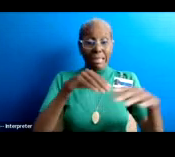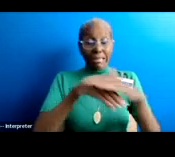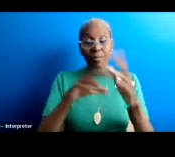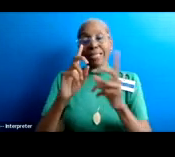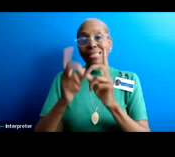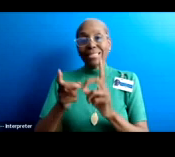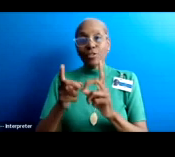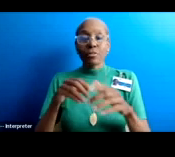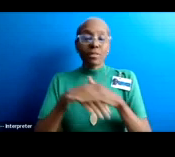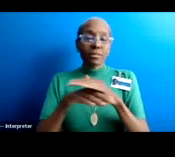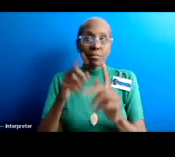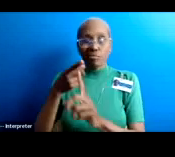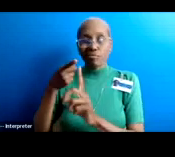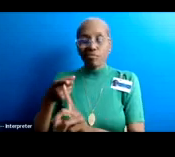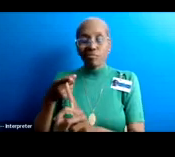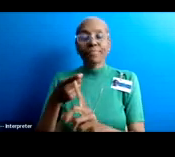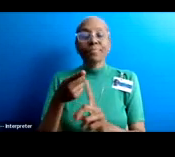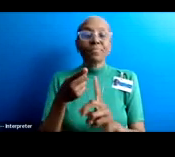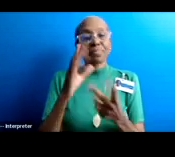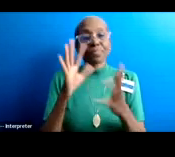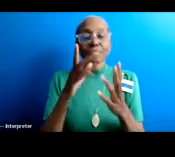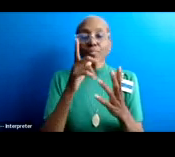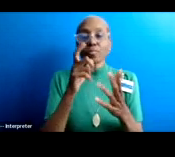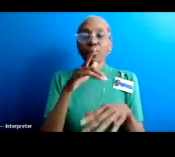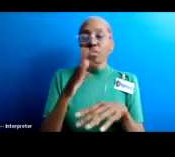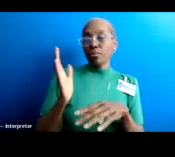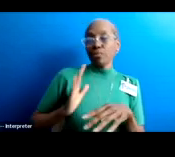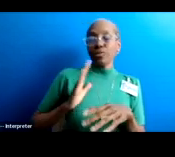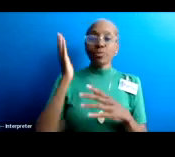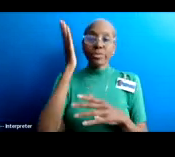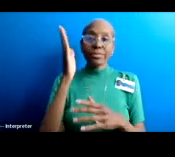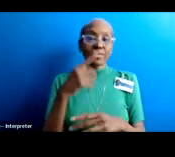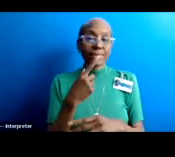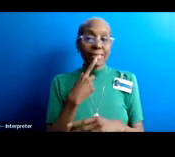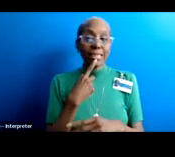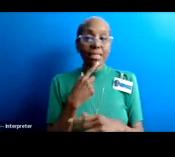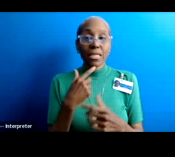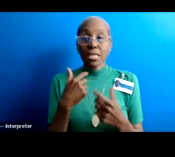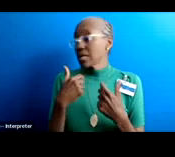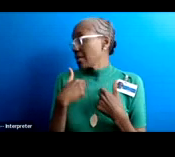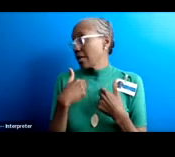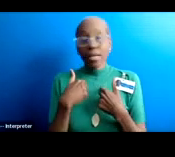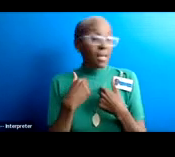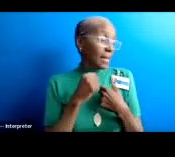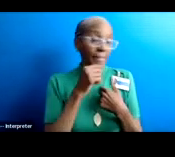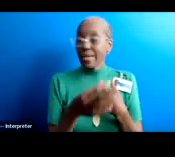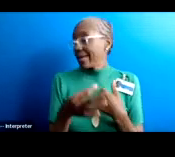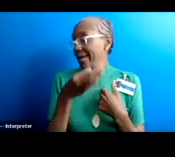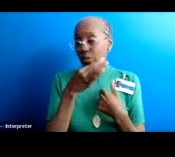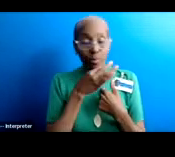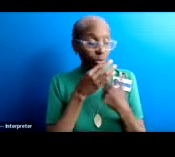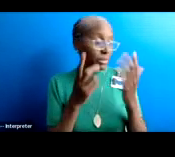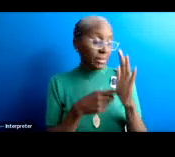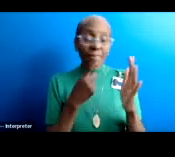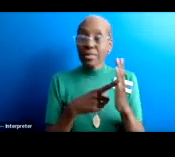digital accessibility especially, as someone in an earlier presentation said, I am not an expert.